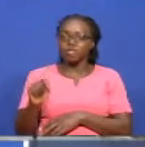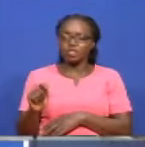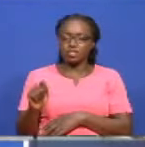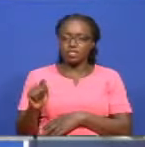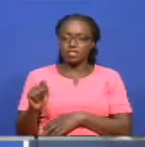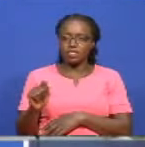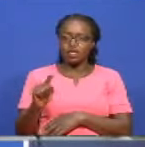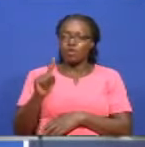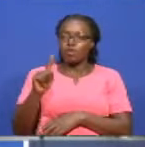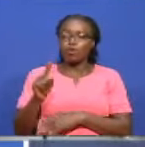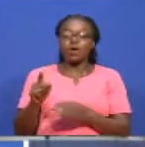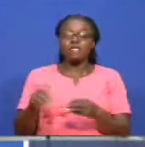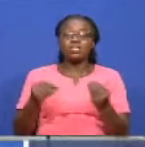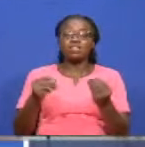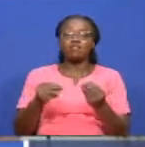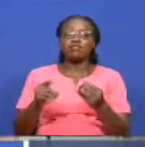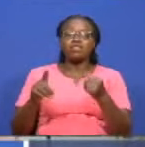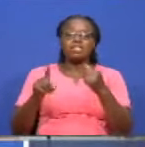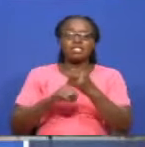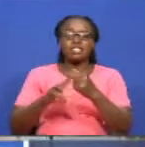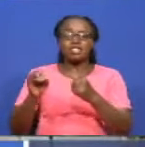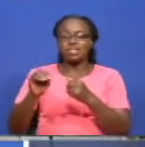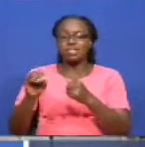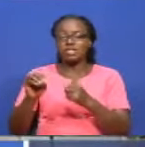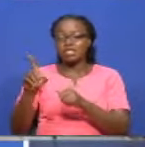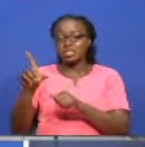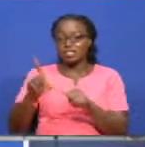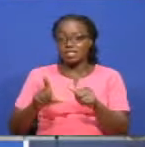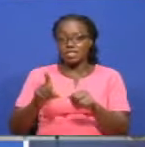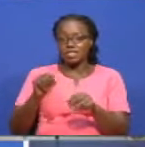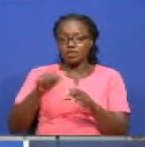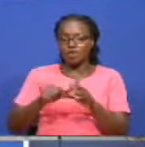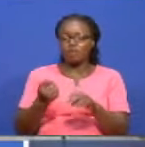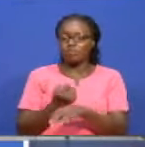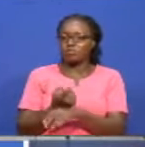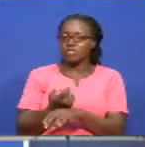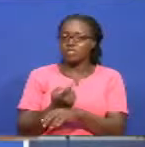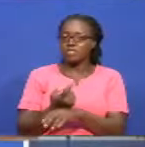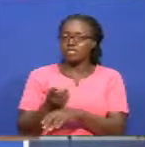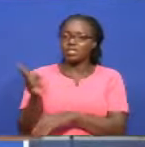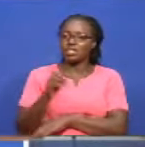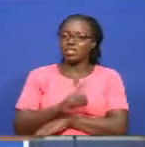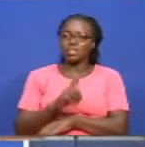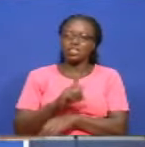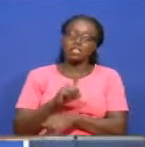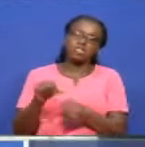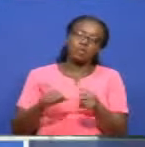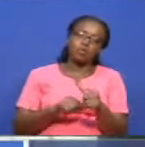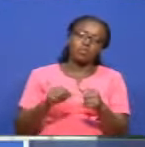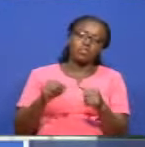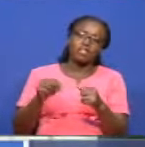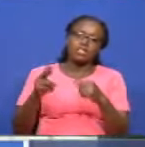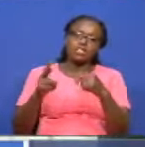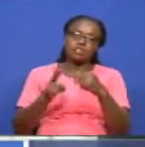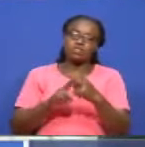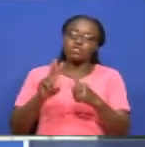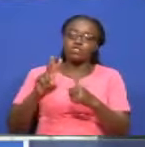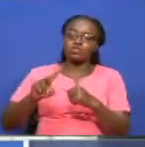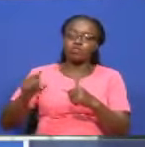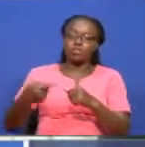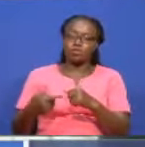400 to 600 liters per minute. In a day, you can calculate that to 7,200 liters.